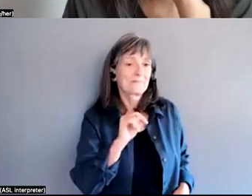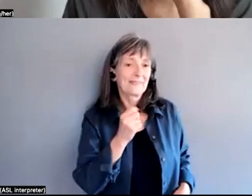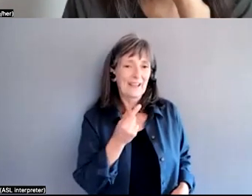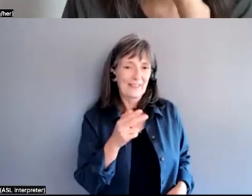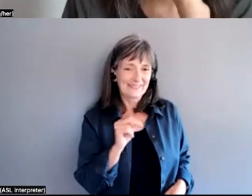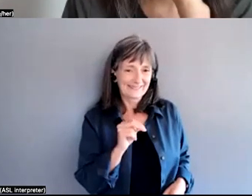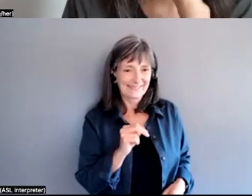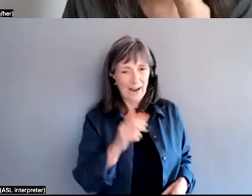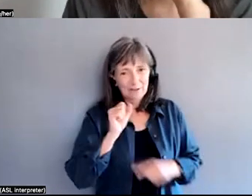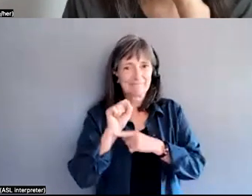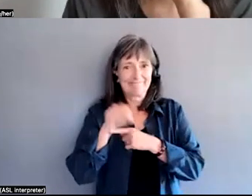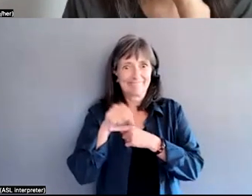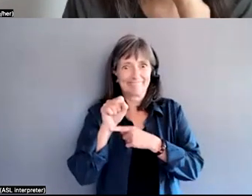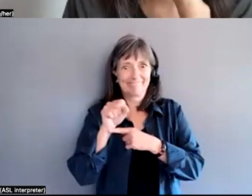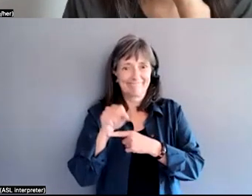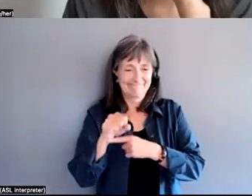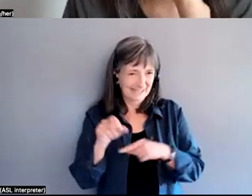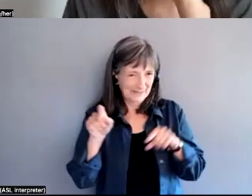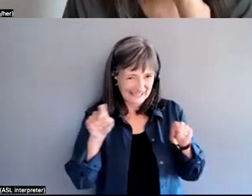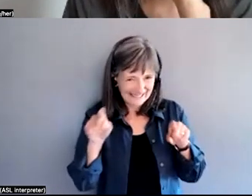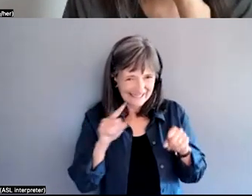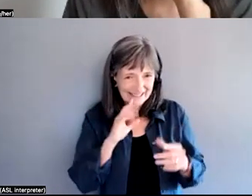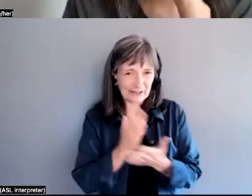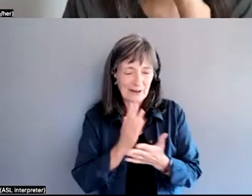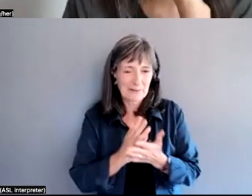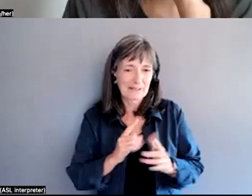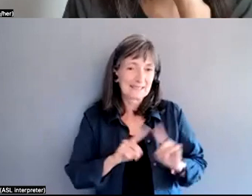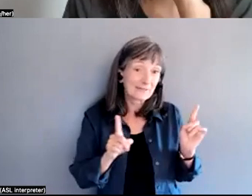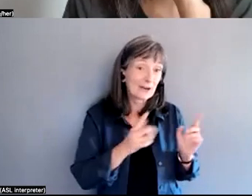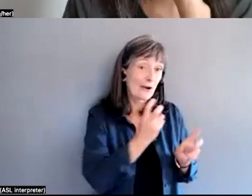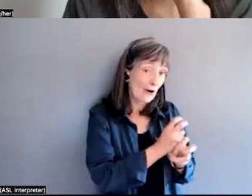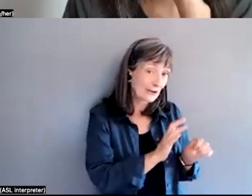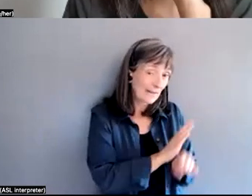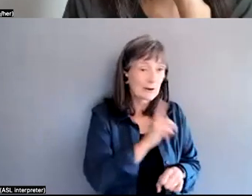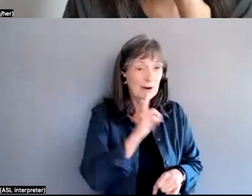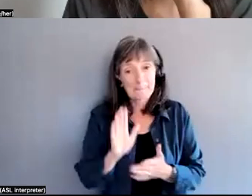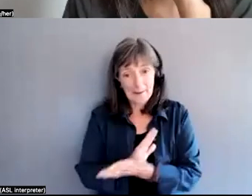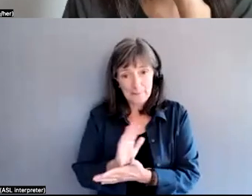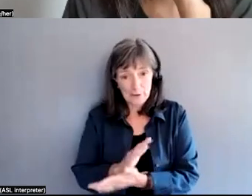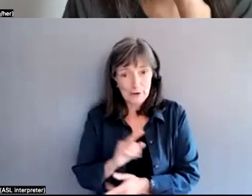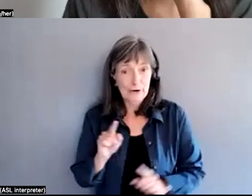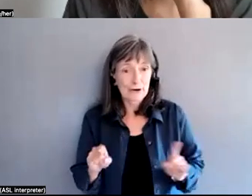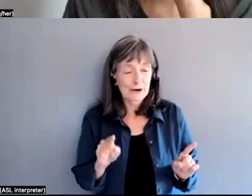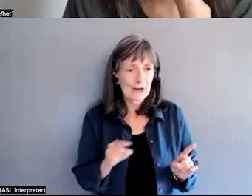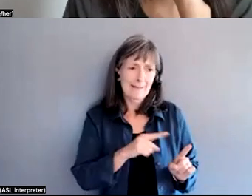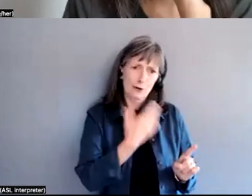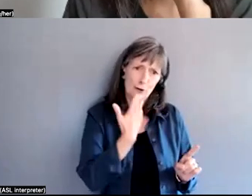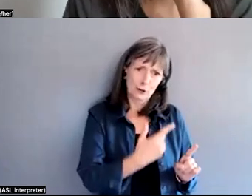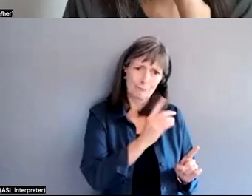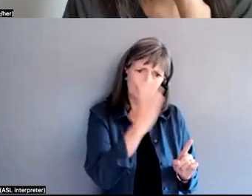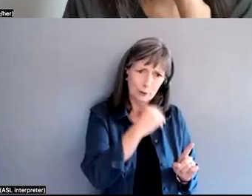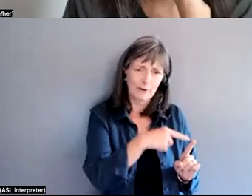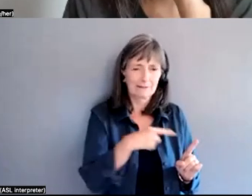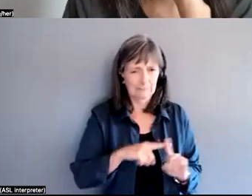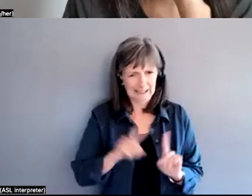vigorously when Jasmine was talking about the difference between when hardbacks that have an interesting design and then the paperback comes out